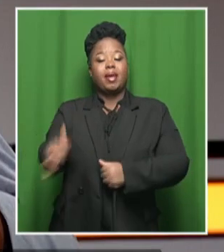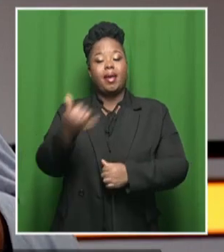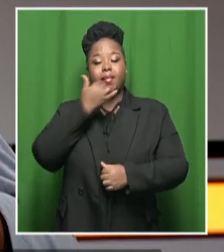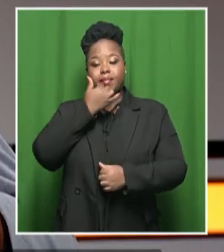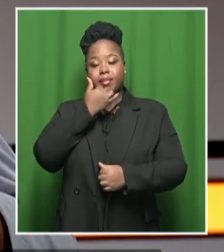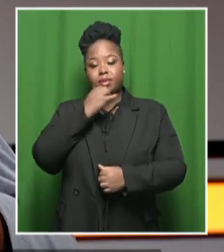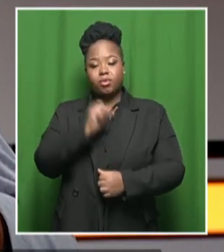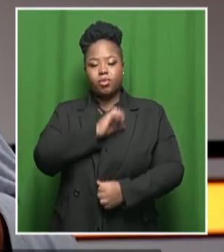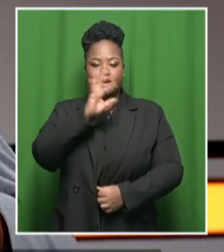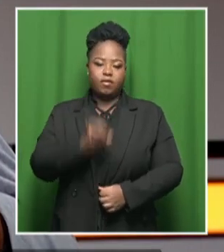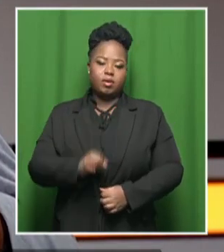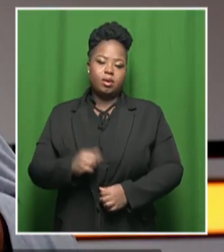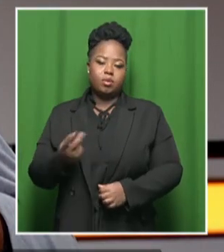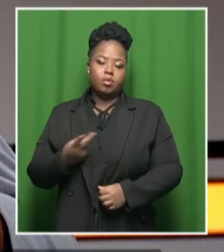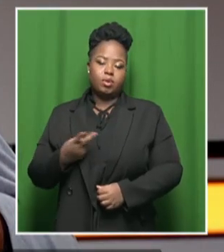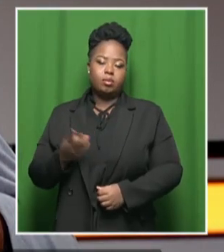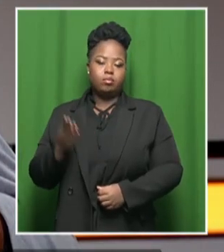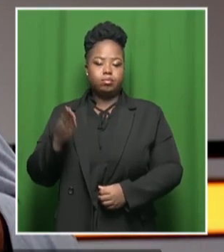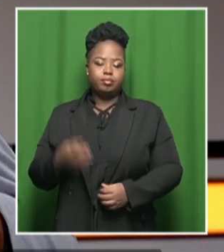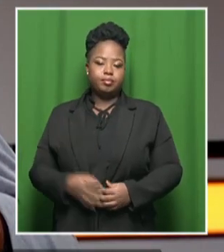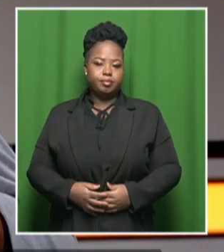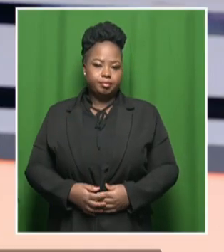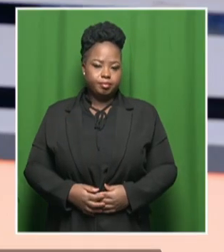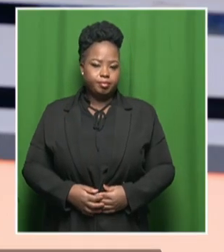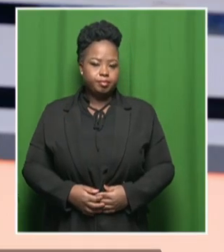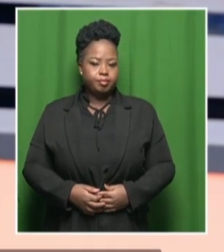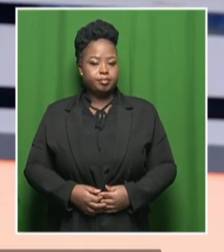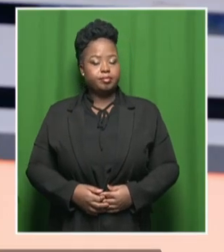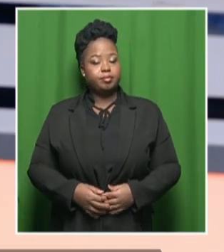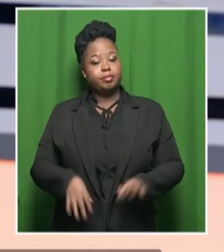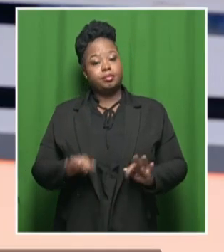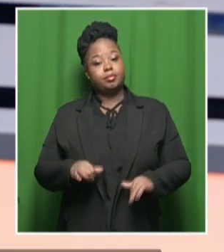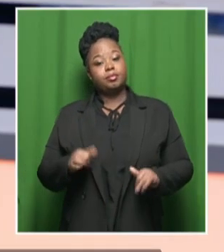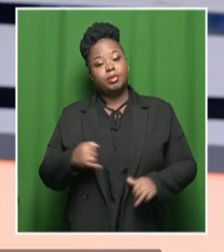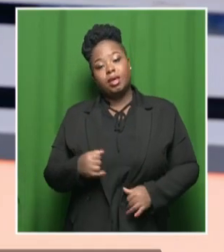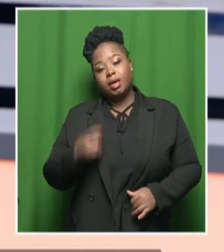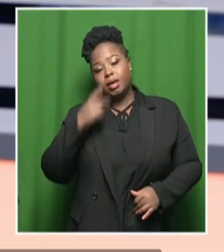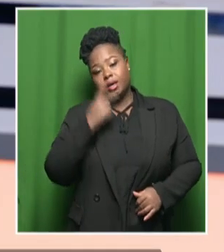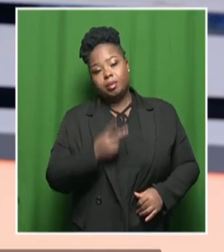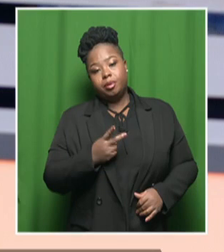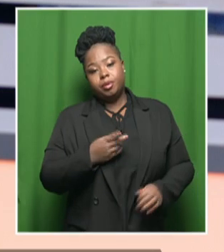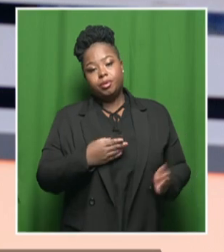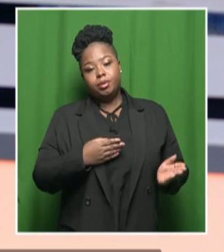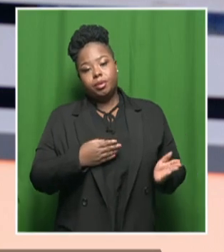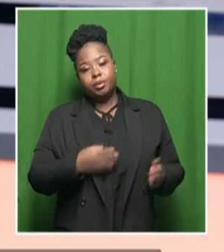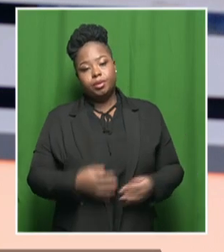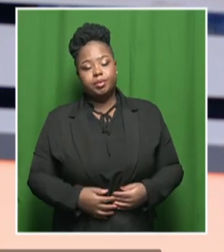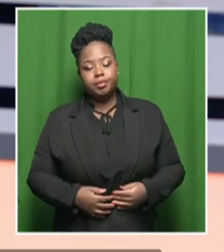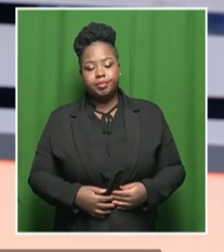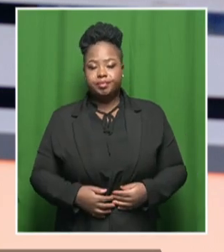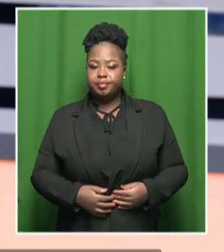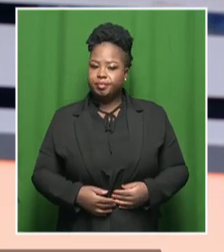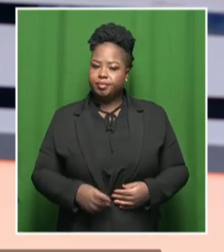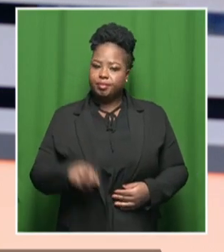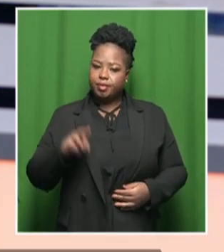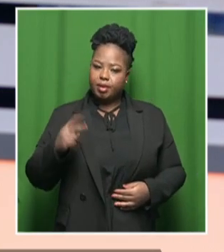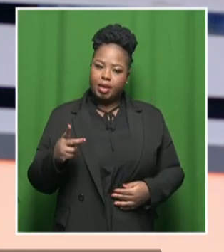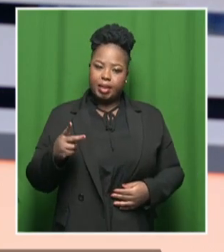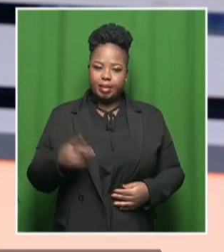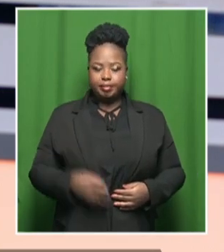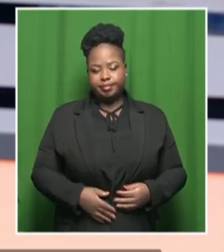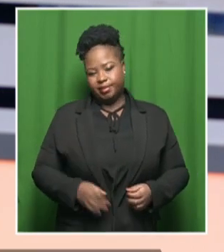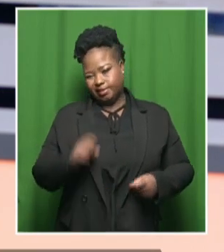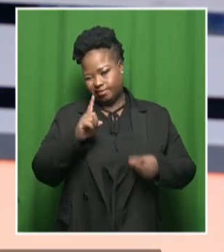issue. It is an important issue, and we wait to see what does happen today. But another challenge, I'm quizzing you on quite a